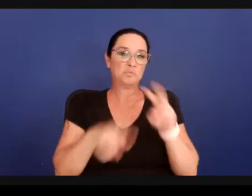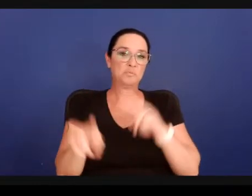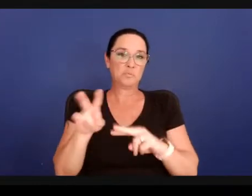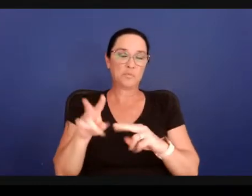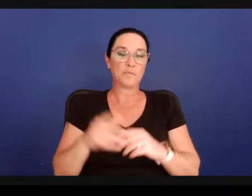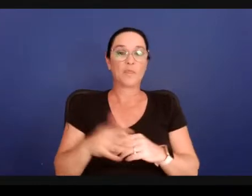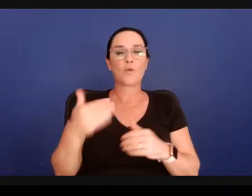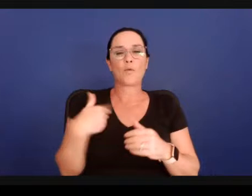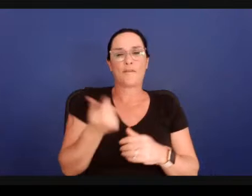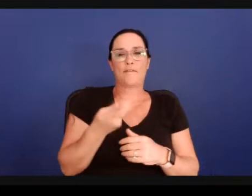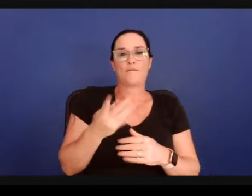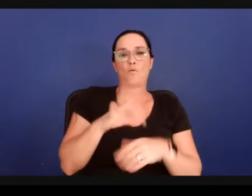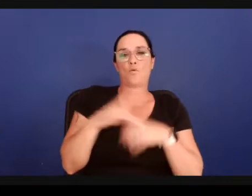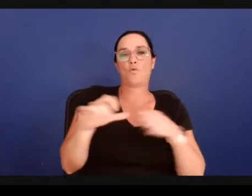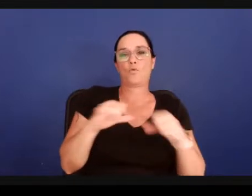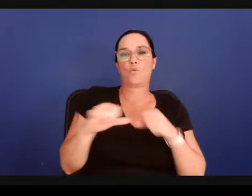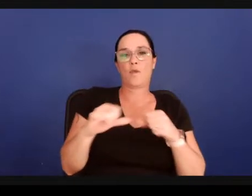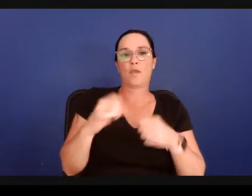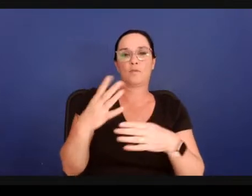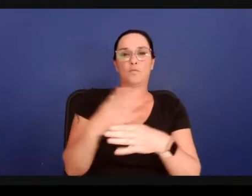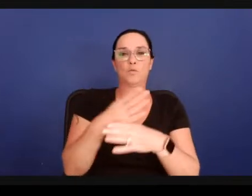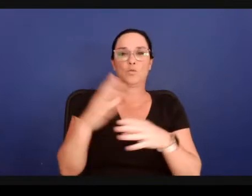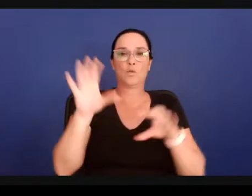getting some earthquakes now as well in between